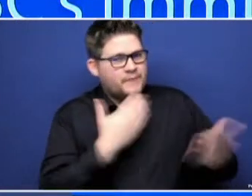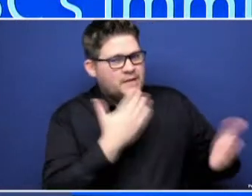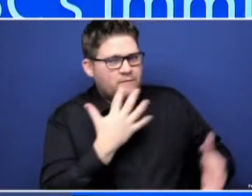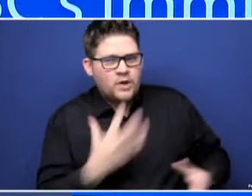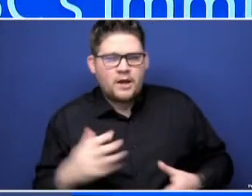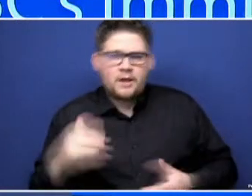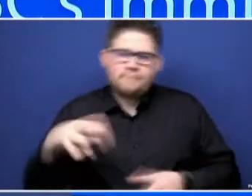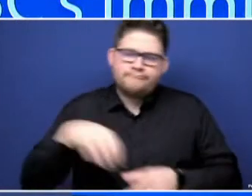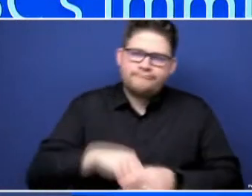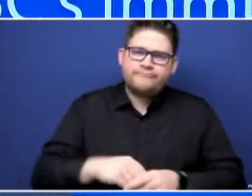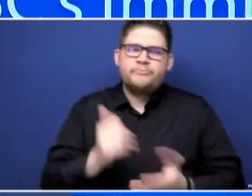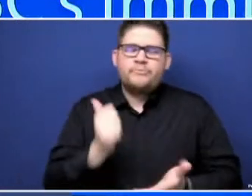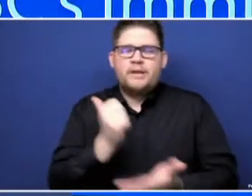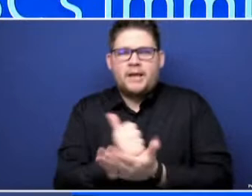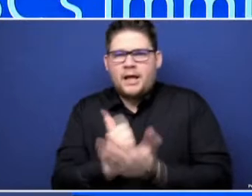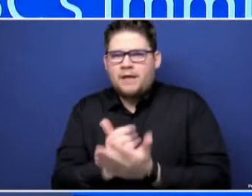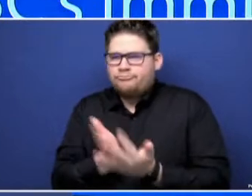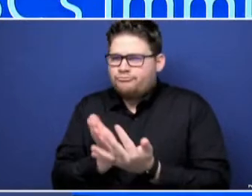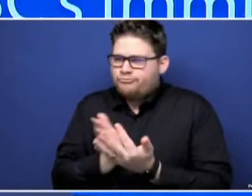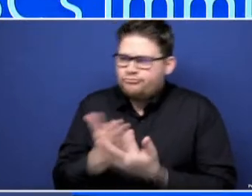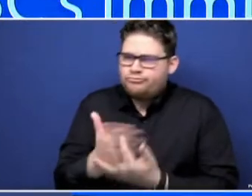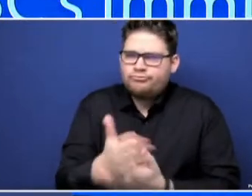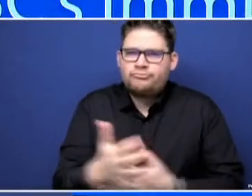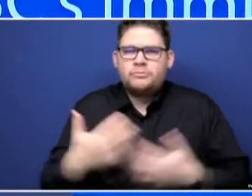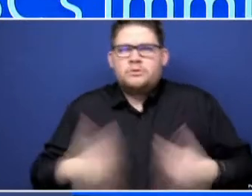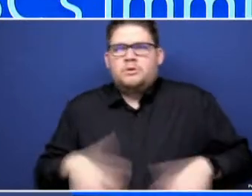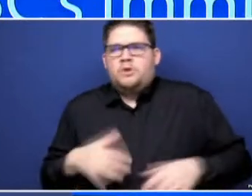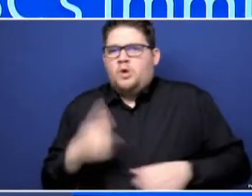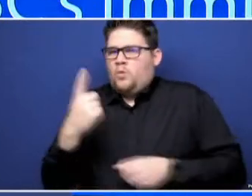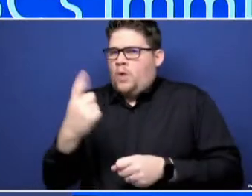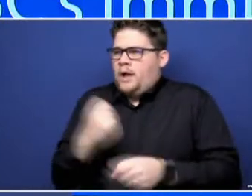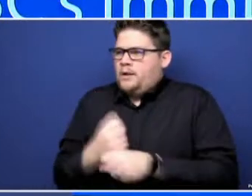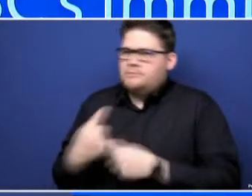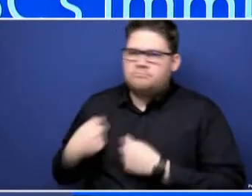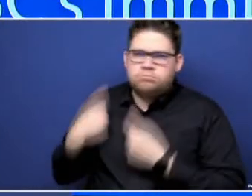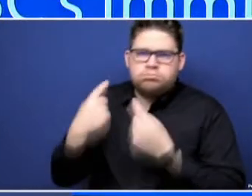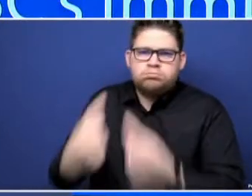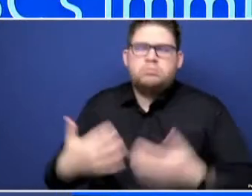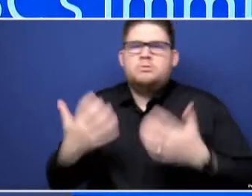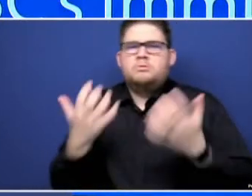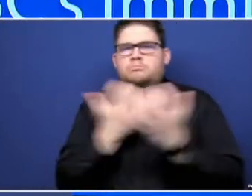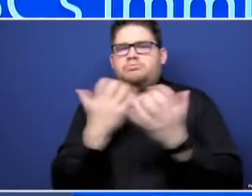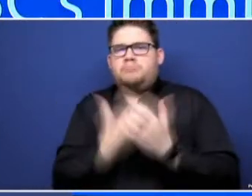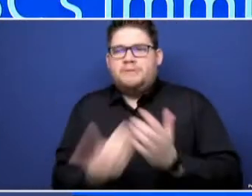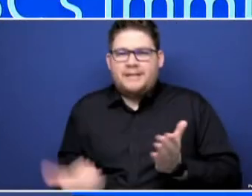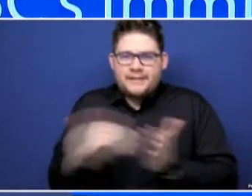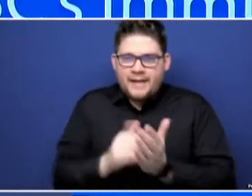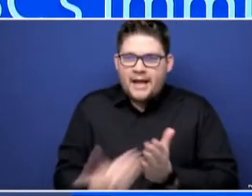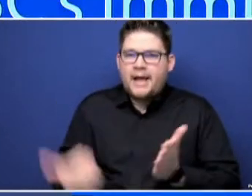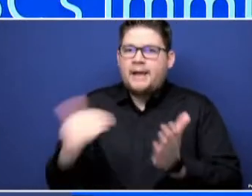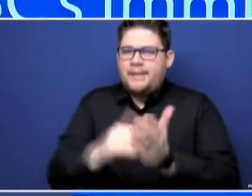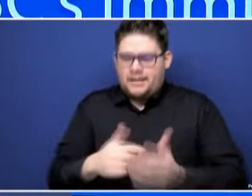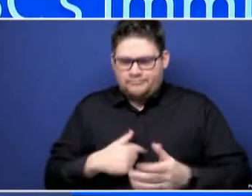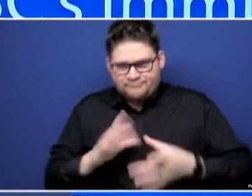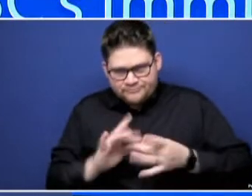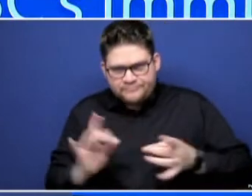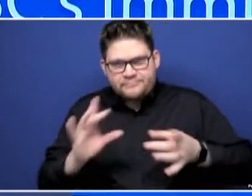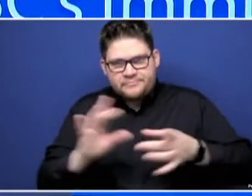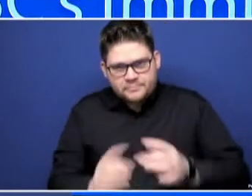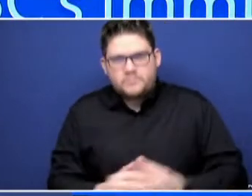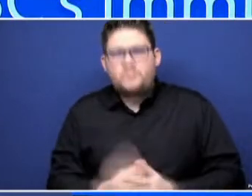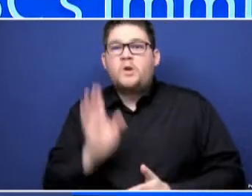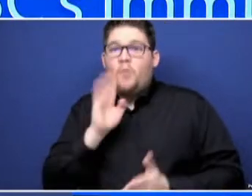see their parents and grandparents. And we know that, we understand that. And Dr. Henry and Minister Dix will have more to say on that